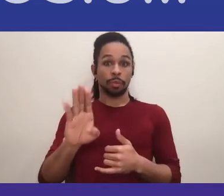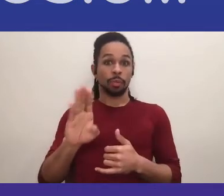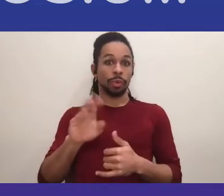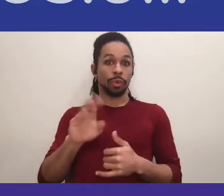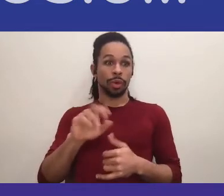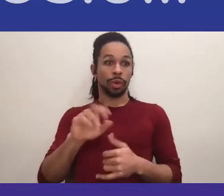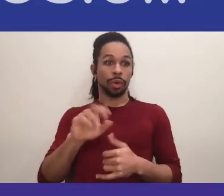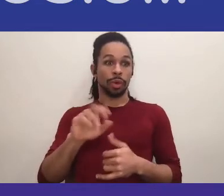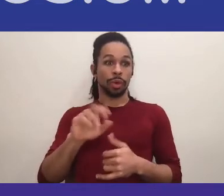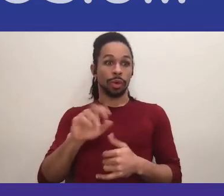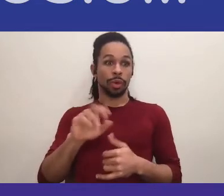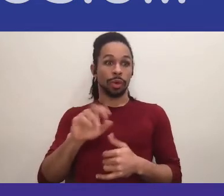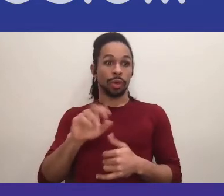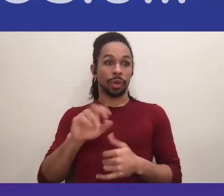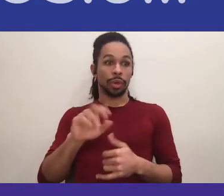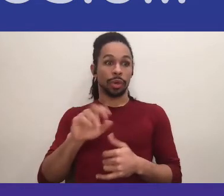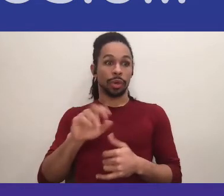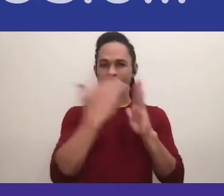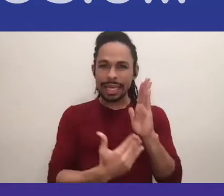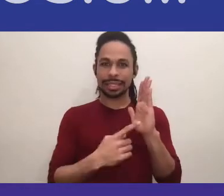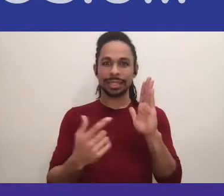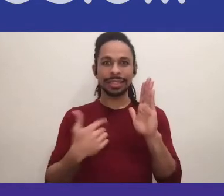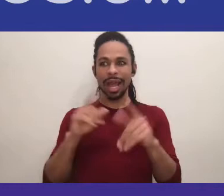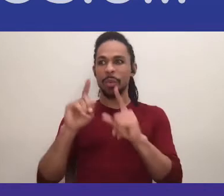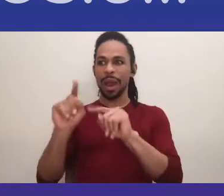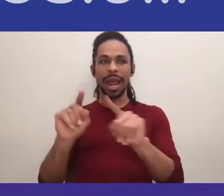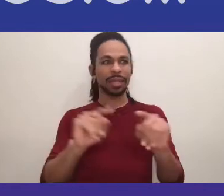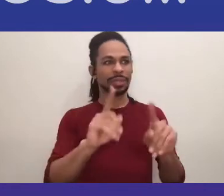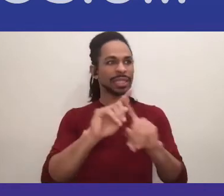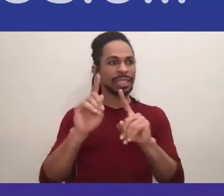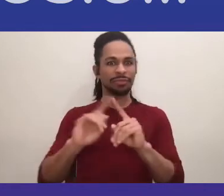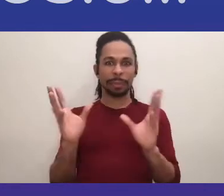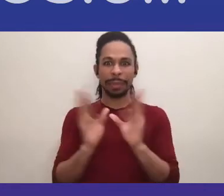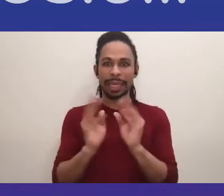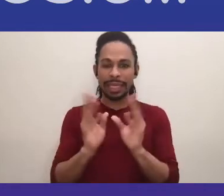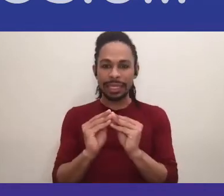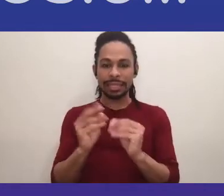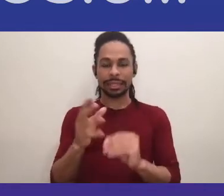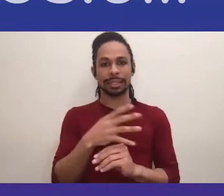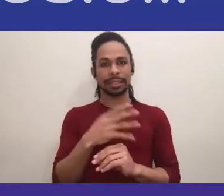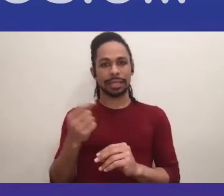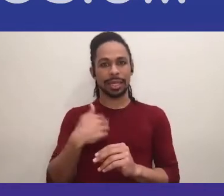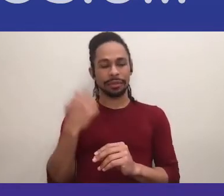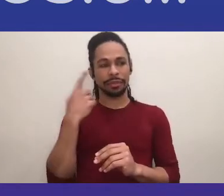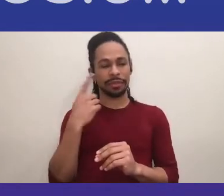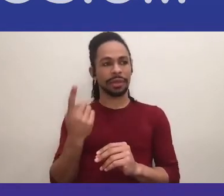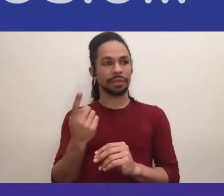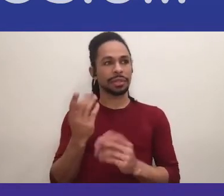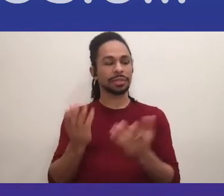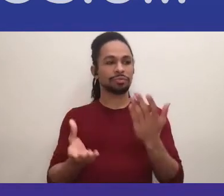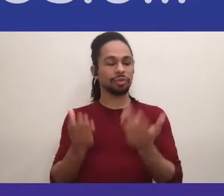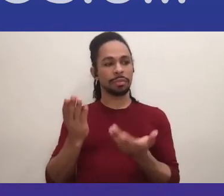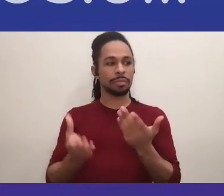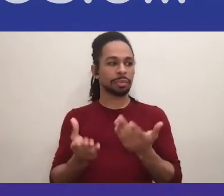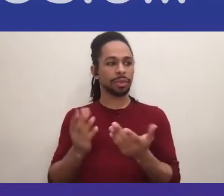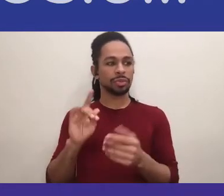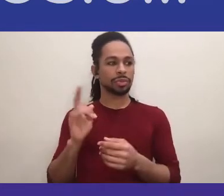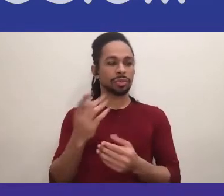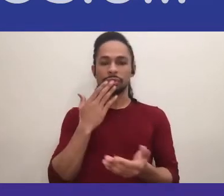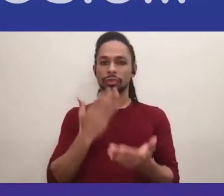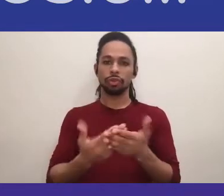that, I've been in different meetings. So, and I think these are like probably just a good beginning.